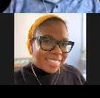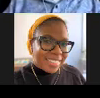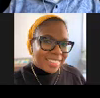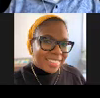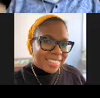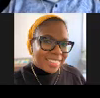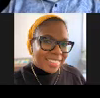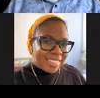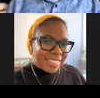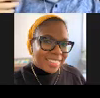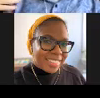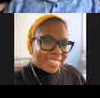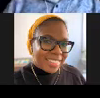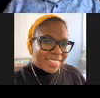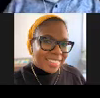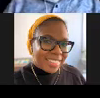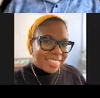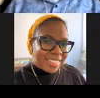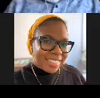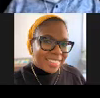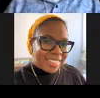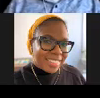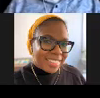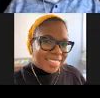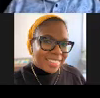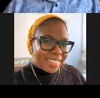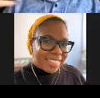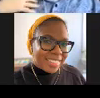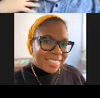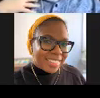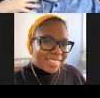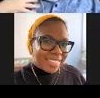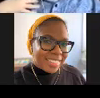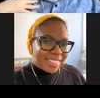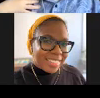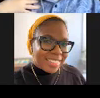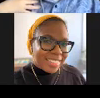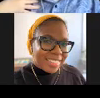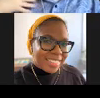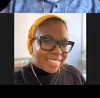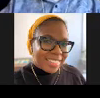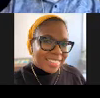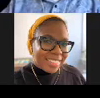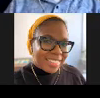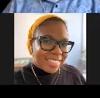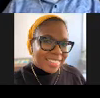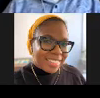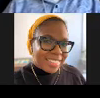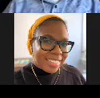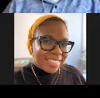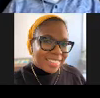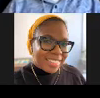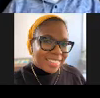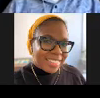of information. I learned this, I learned about CAPTA because I heard from the pregnant people that I